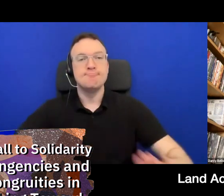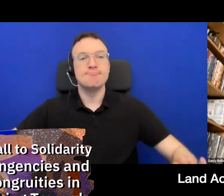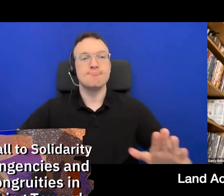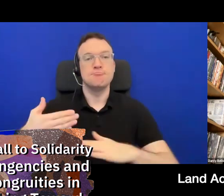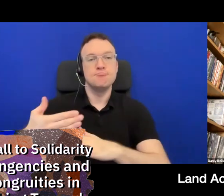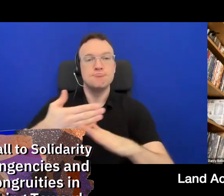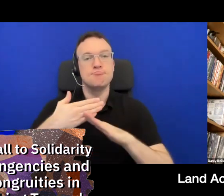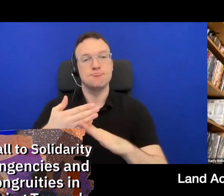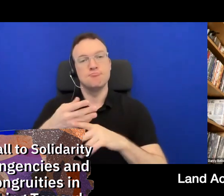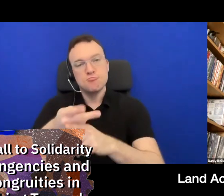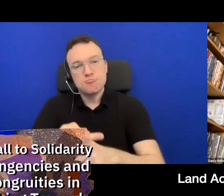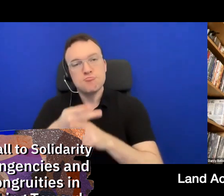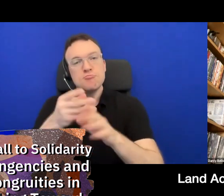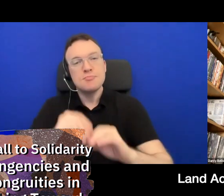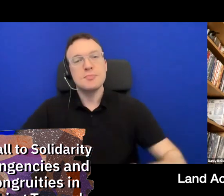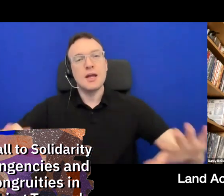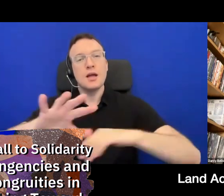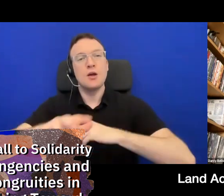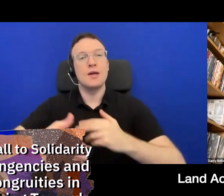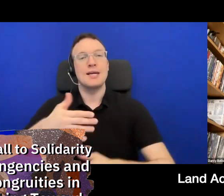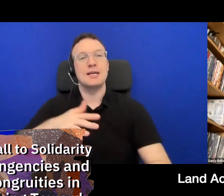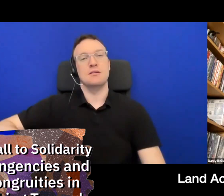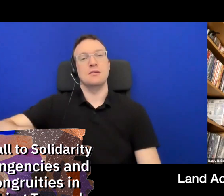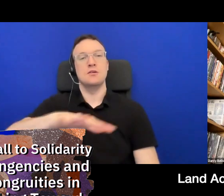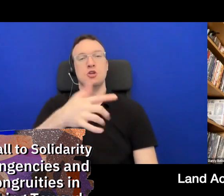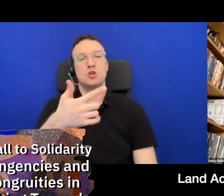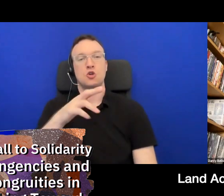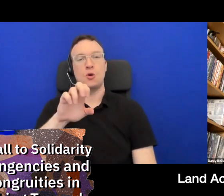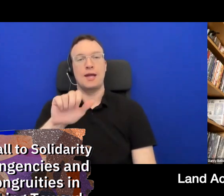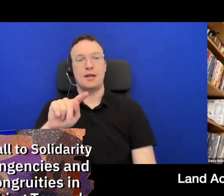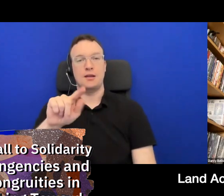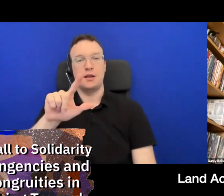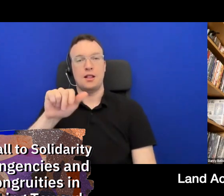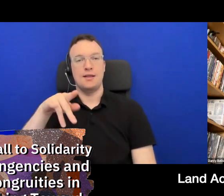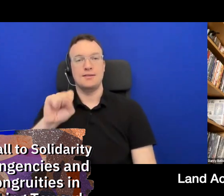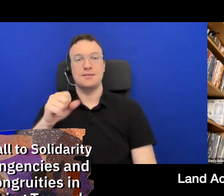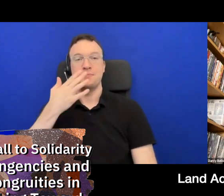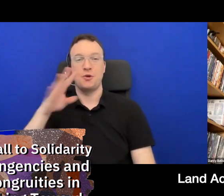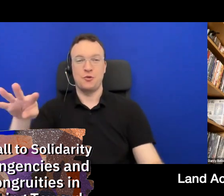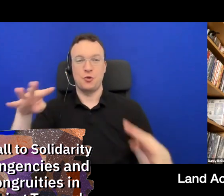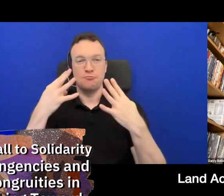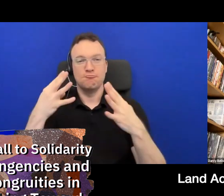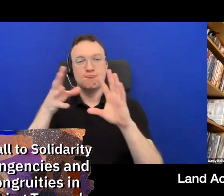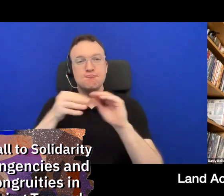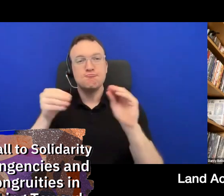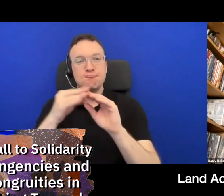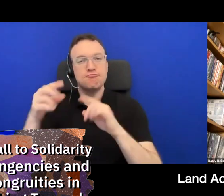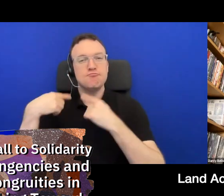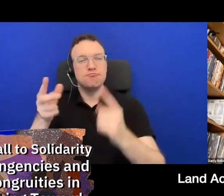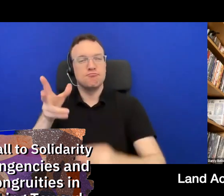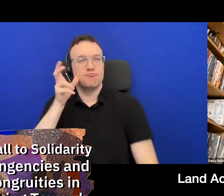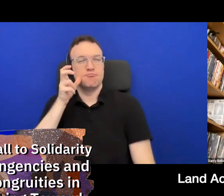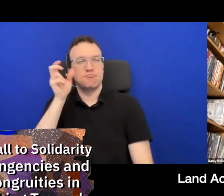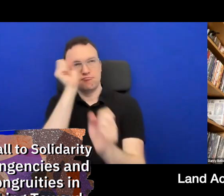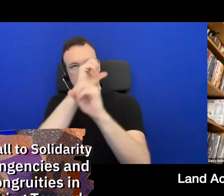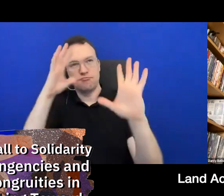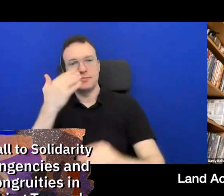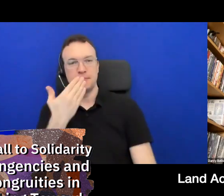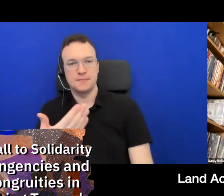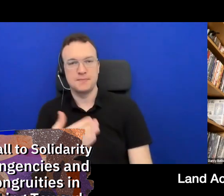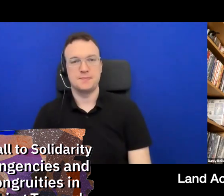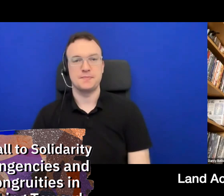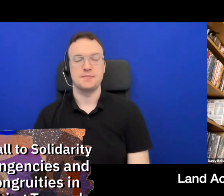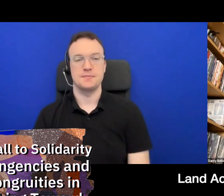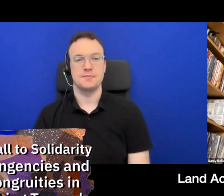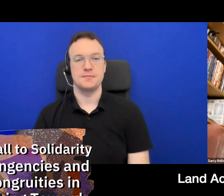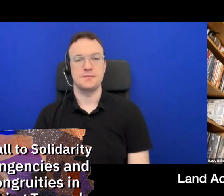care for the Great Lakes region. Thank you so much for your attention on that acknowledgement. I'd like to take a brief